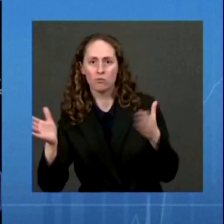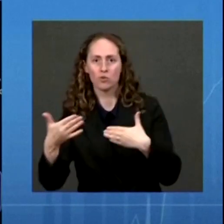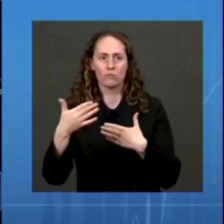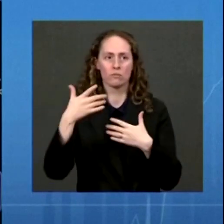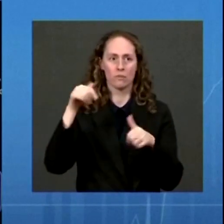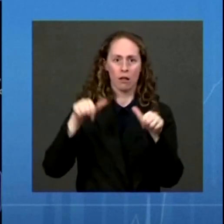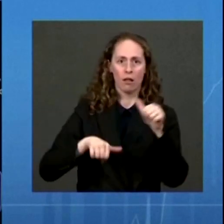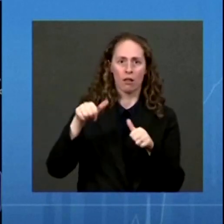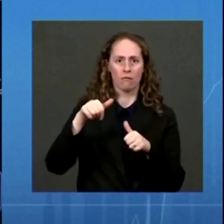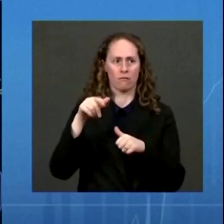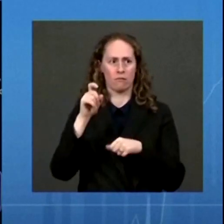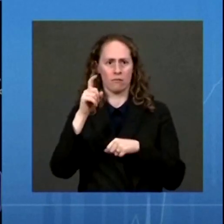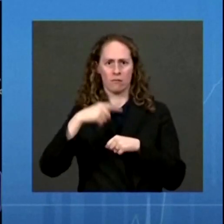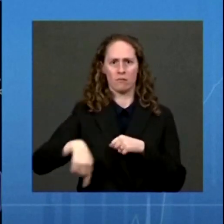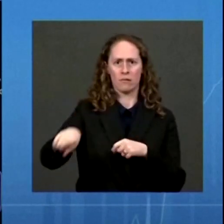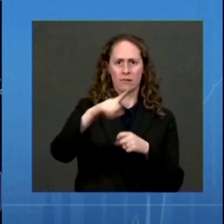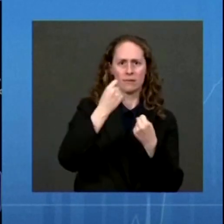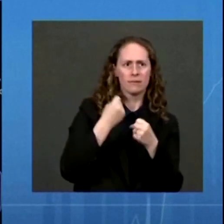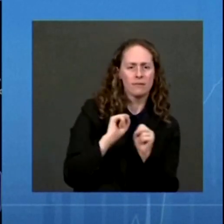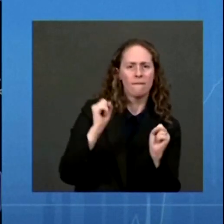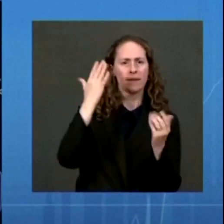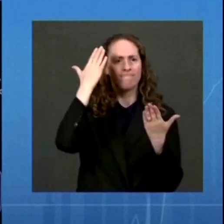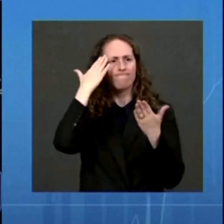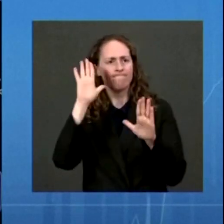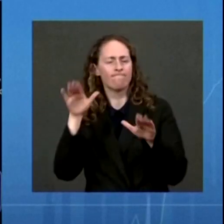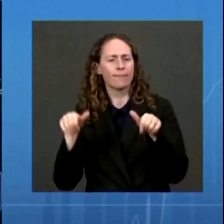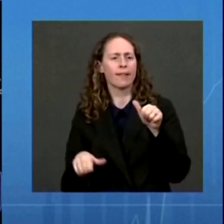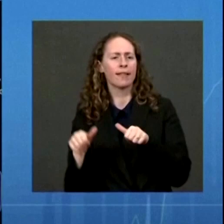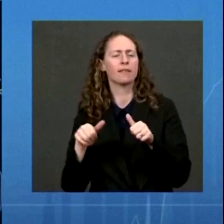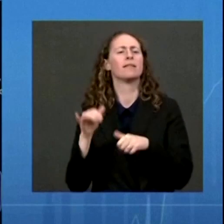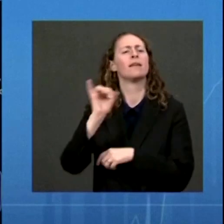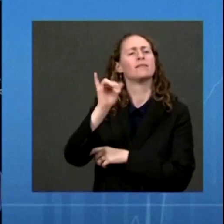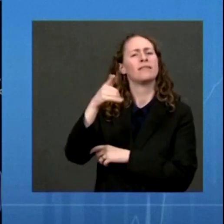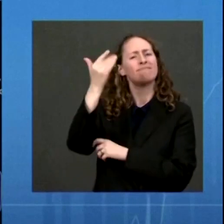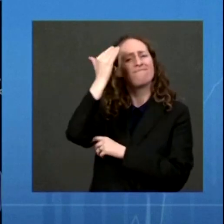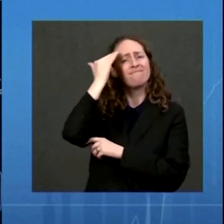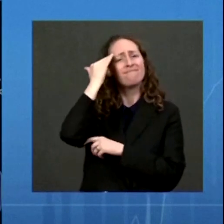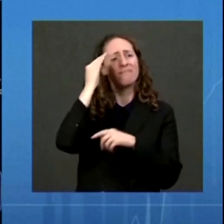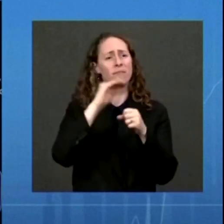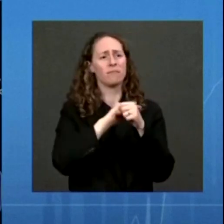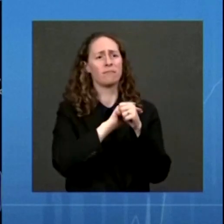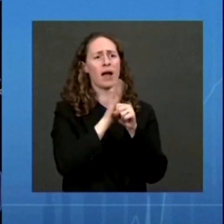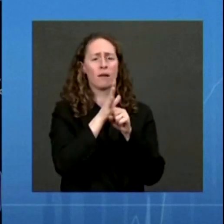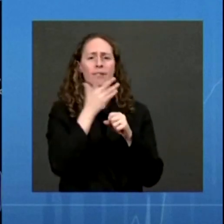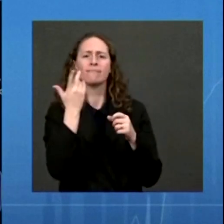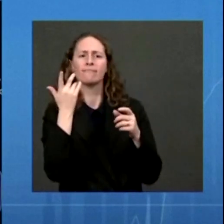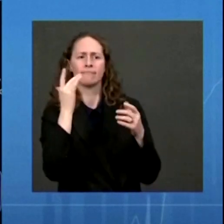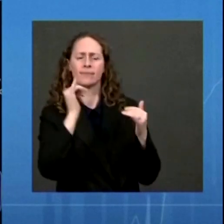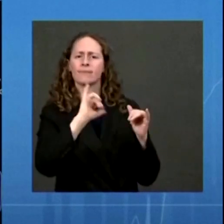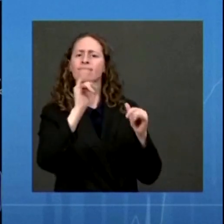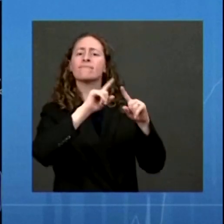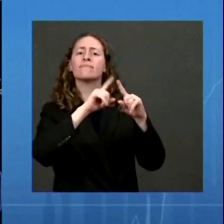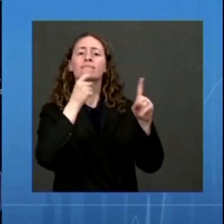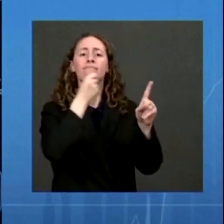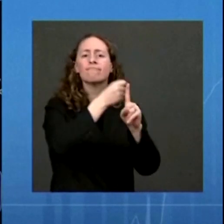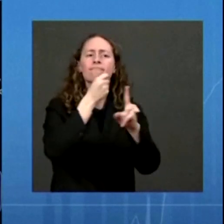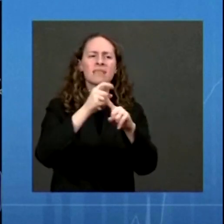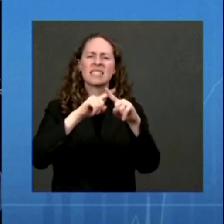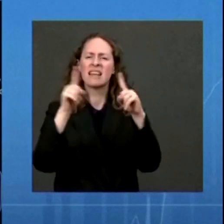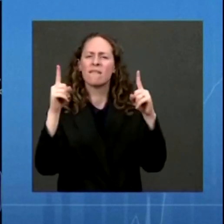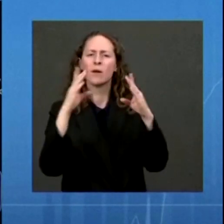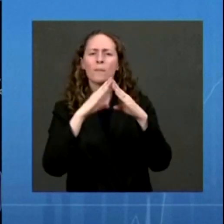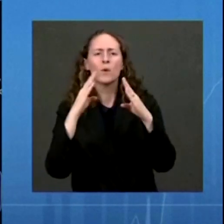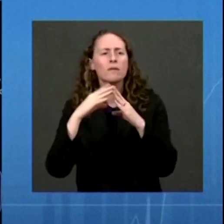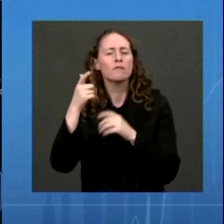own agency's advisors, saying it was to protect healthcare and frontline workers and ensure equity. Many of our frontline